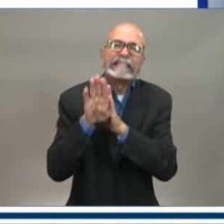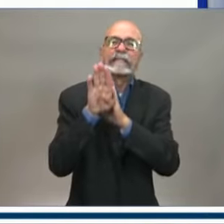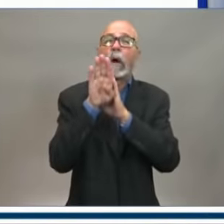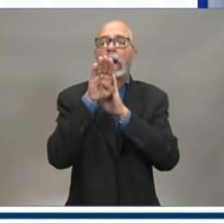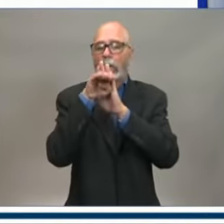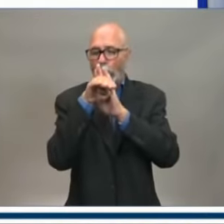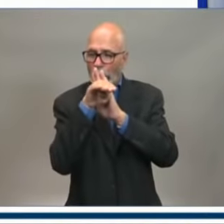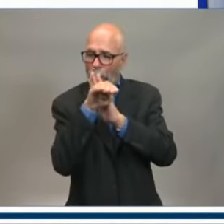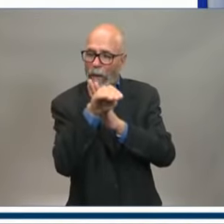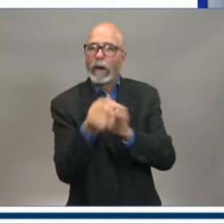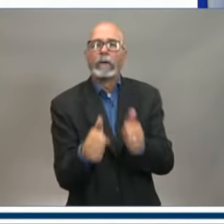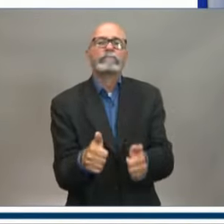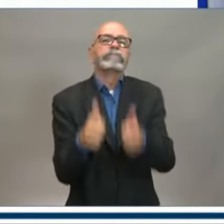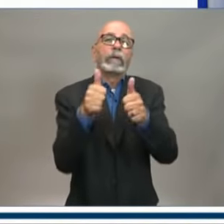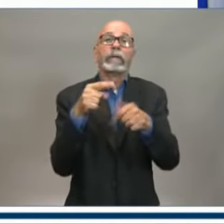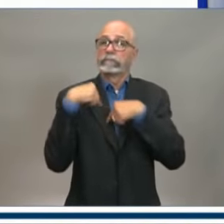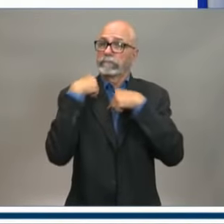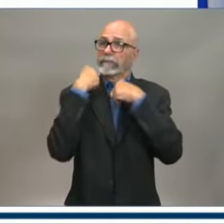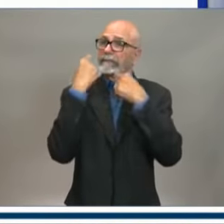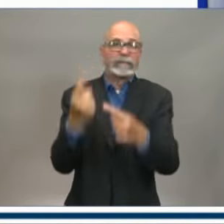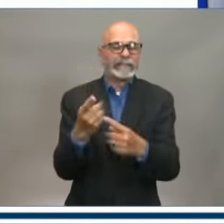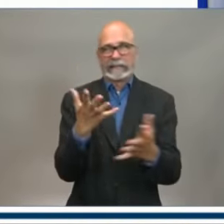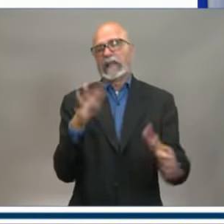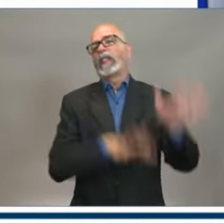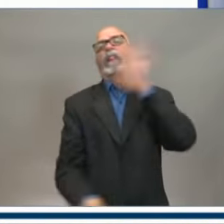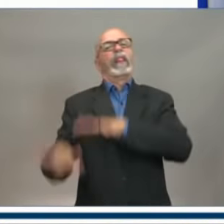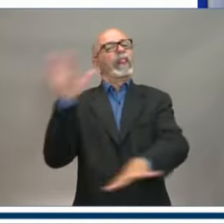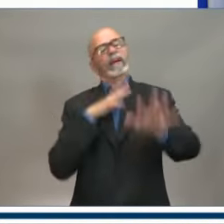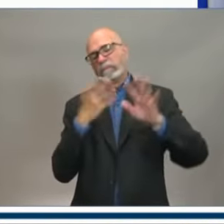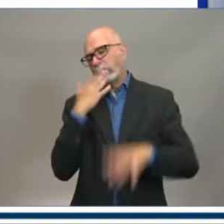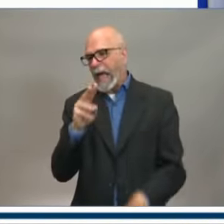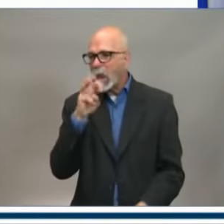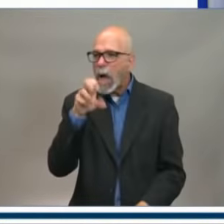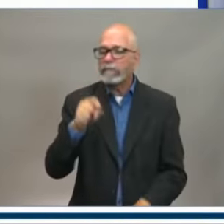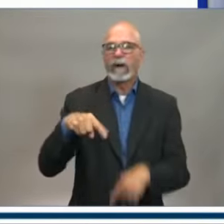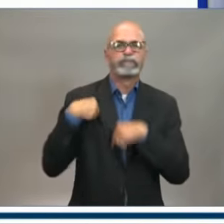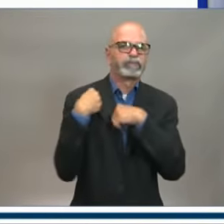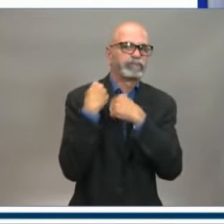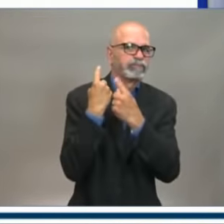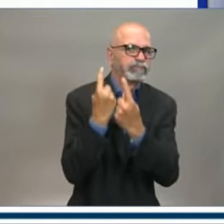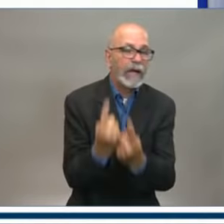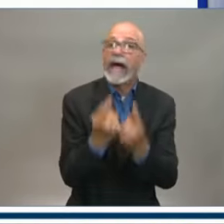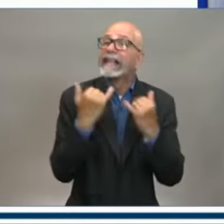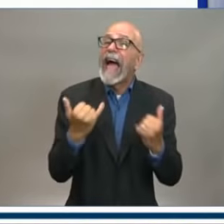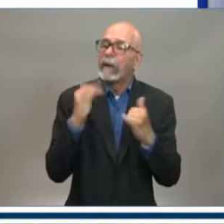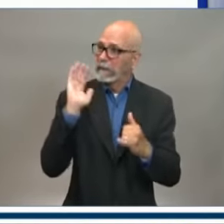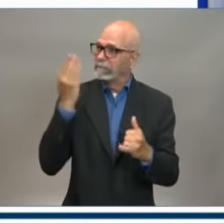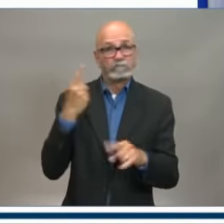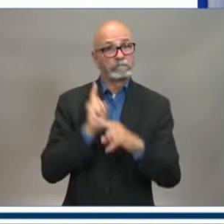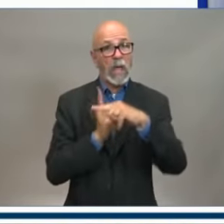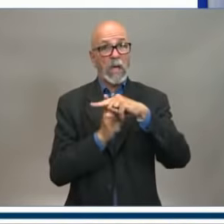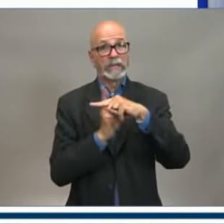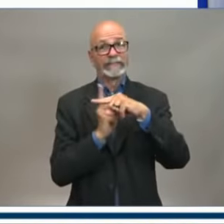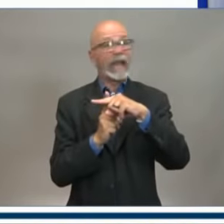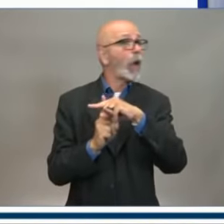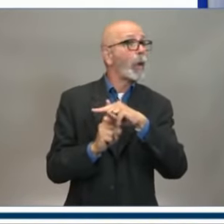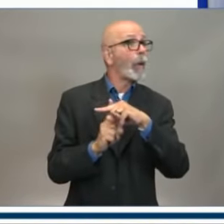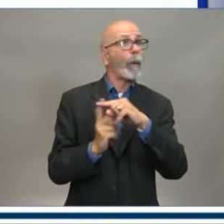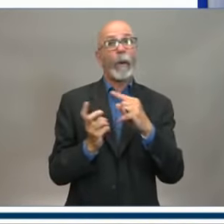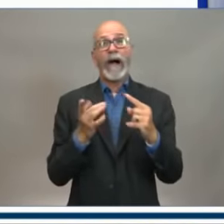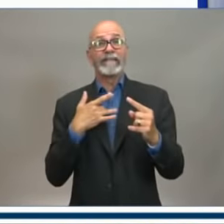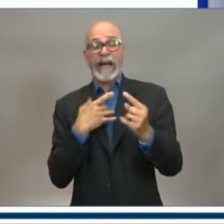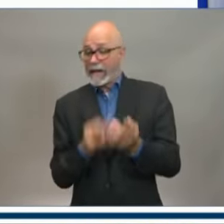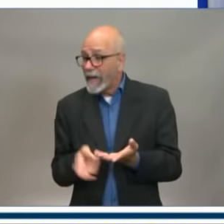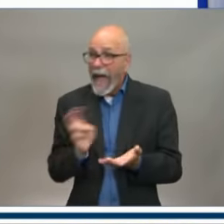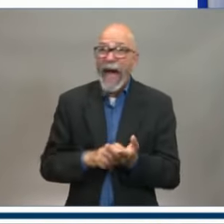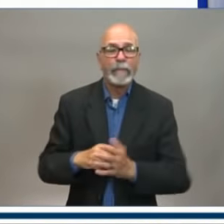in the last few months, but when I wake up and see the low numbers and feel the level of relief and gratitude, knowing what all of you have been doing